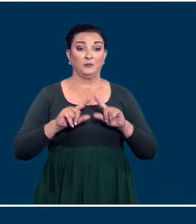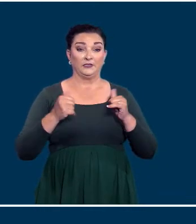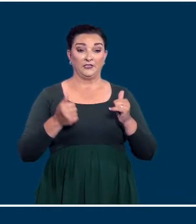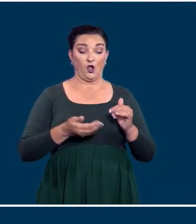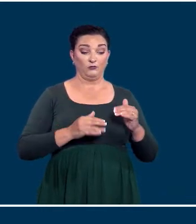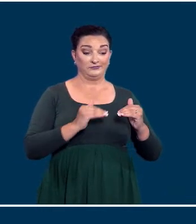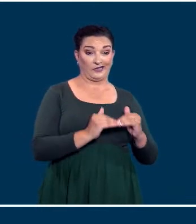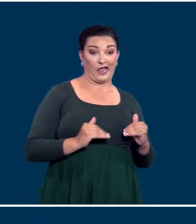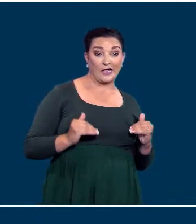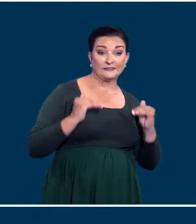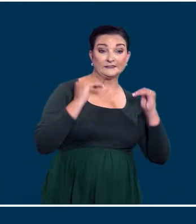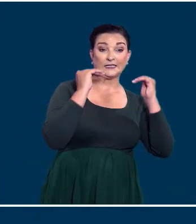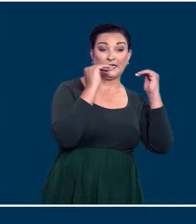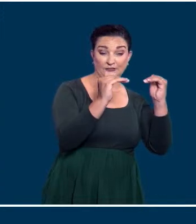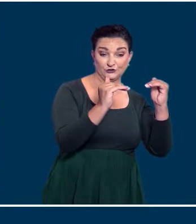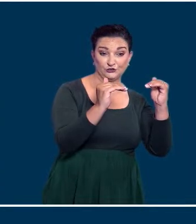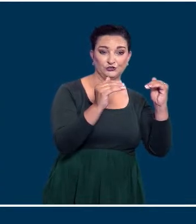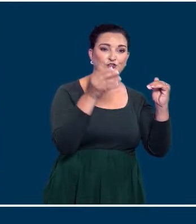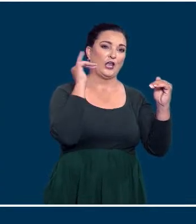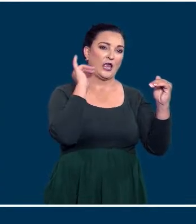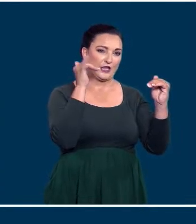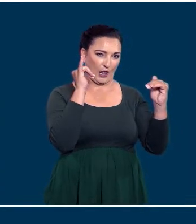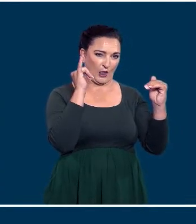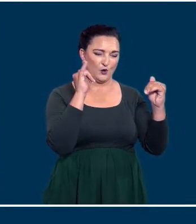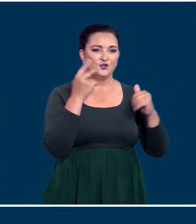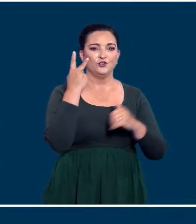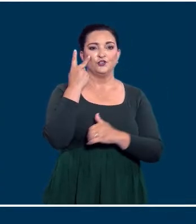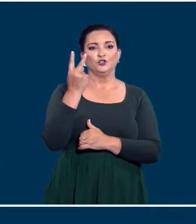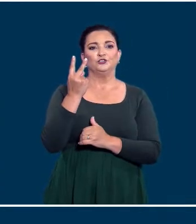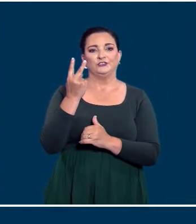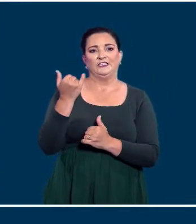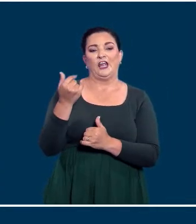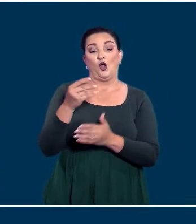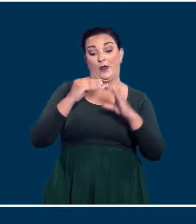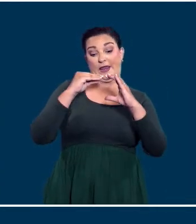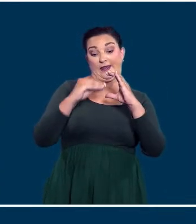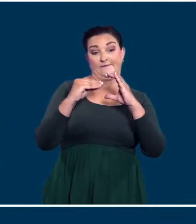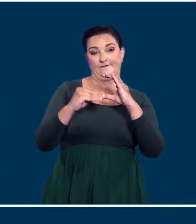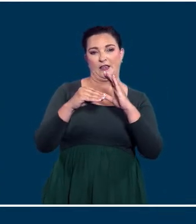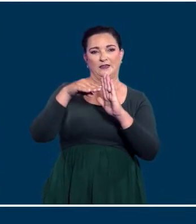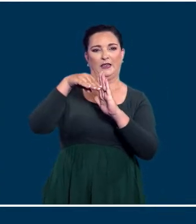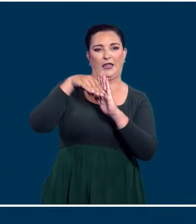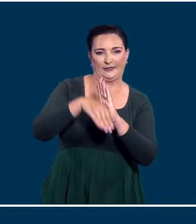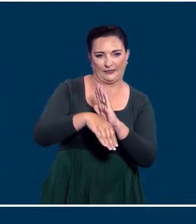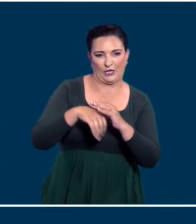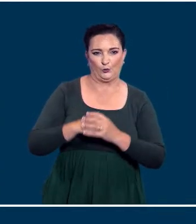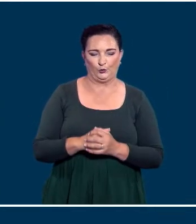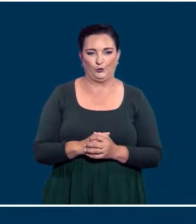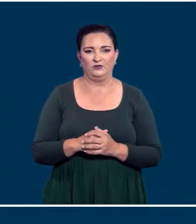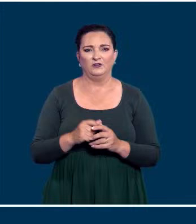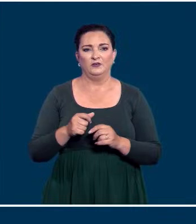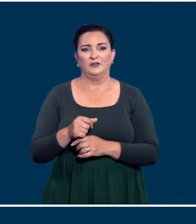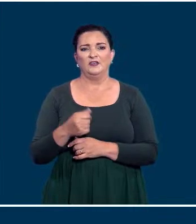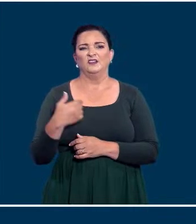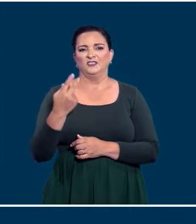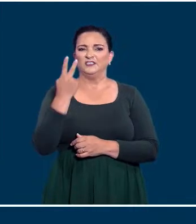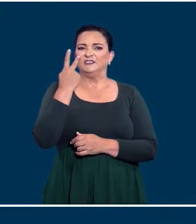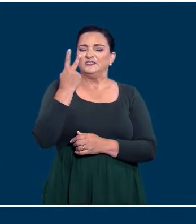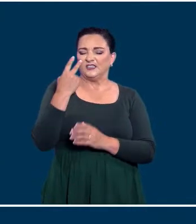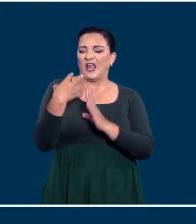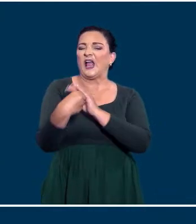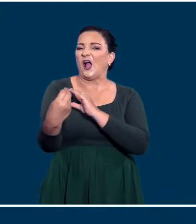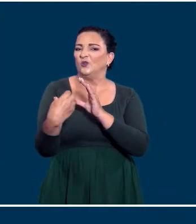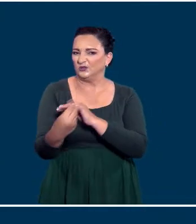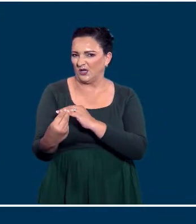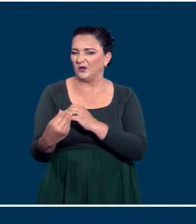de-escalation scenario is in yellow, and you can see inflation coming down there on the back of stronger exchange rate outcomes